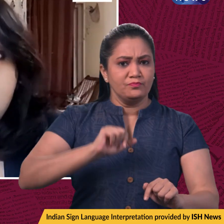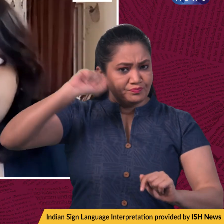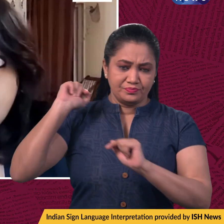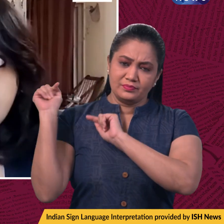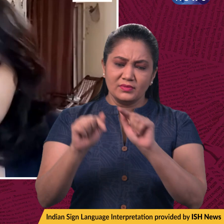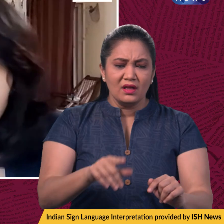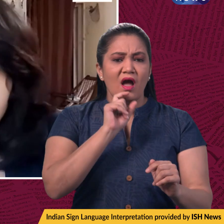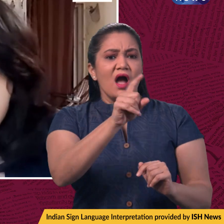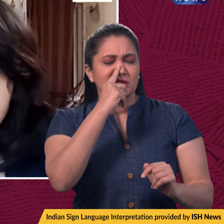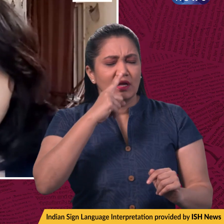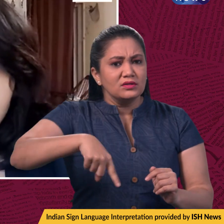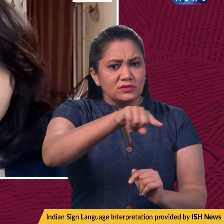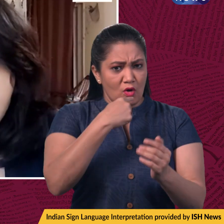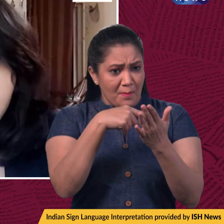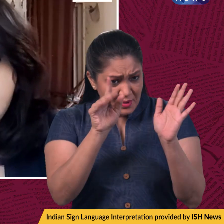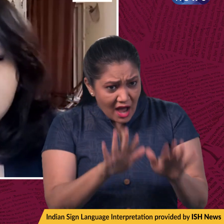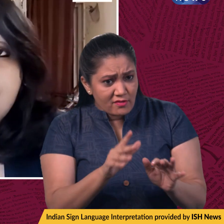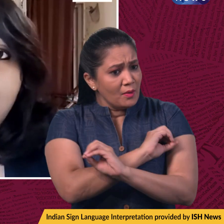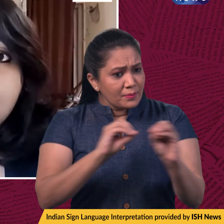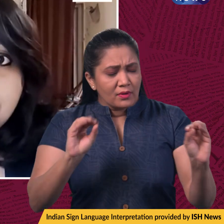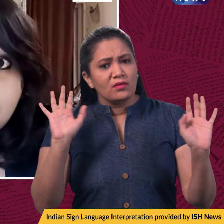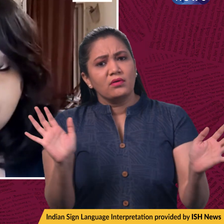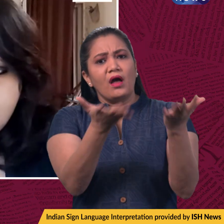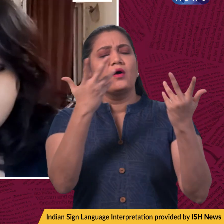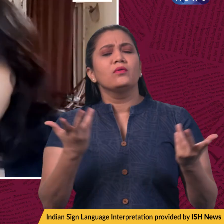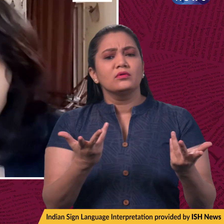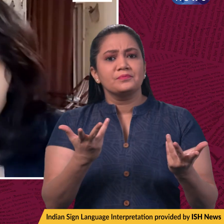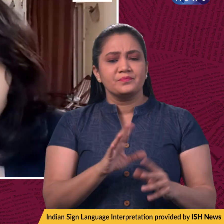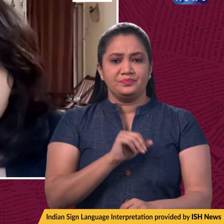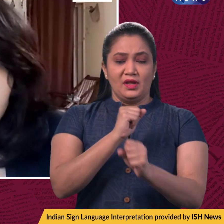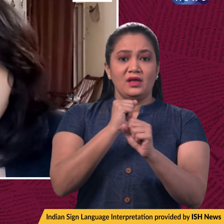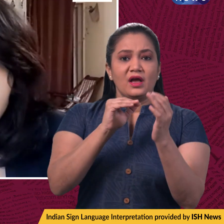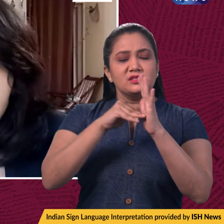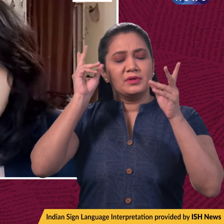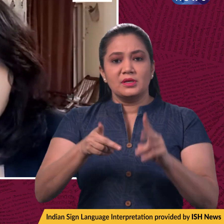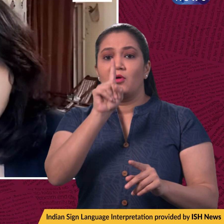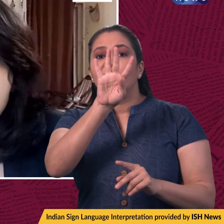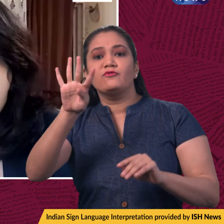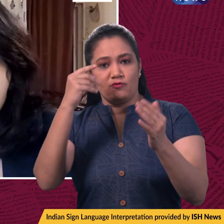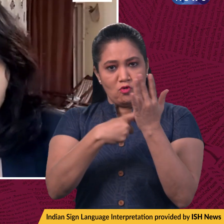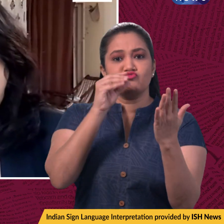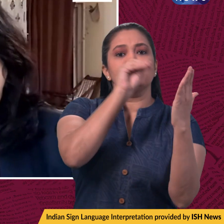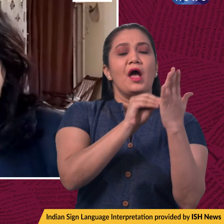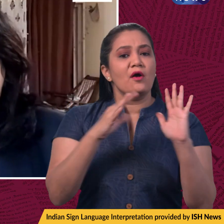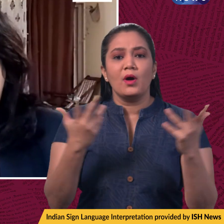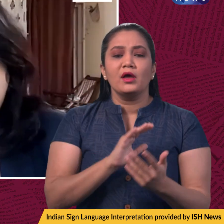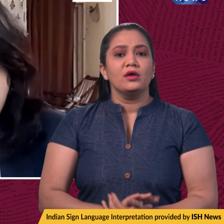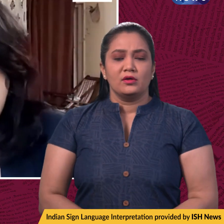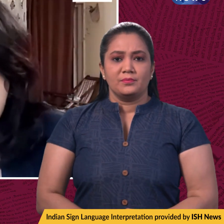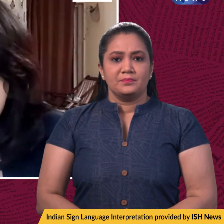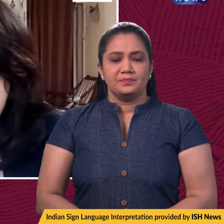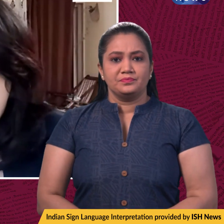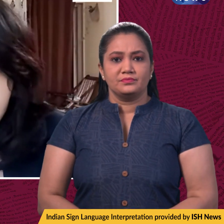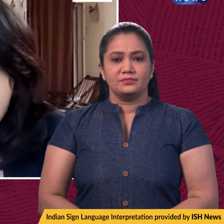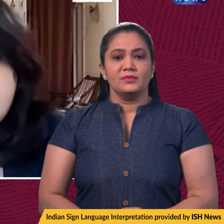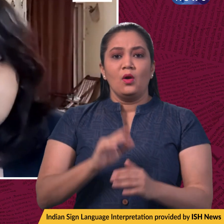about the protest and asked the women if they had permission for the demonstration. Ghaziabad remains under Section 144 of the